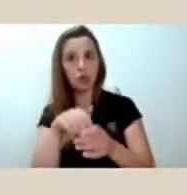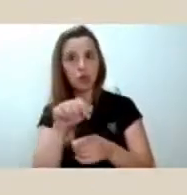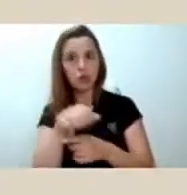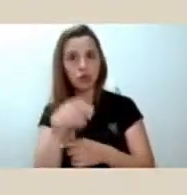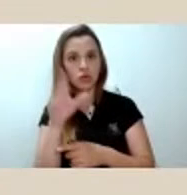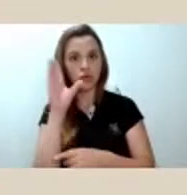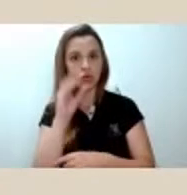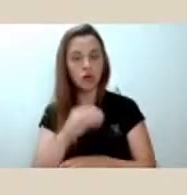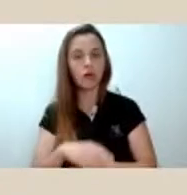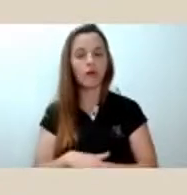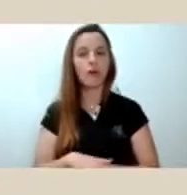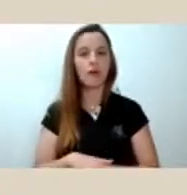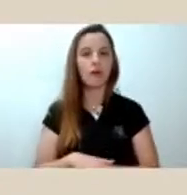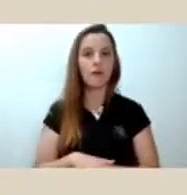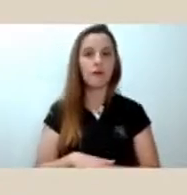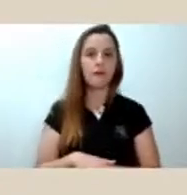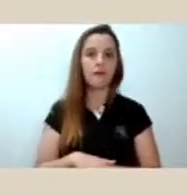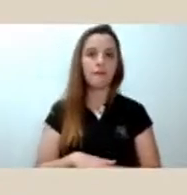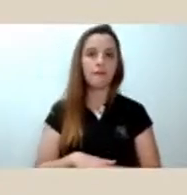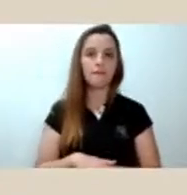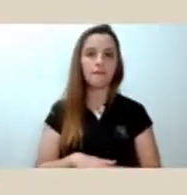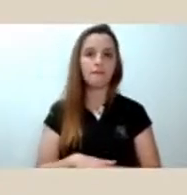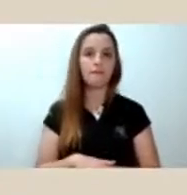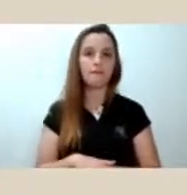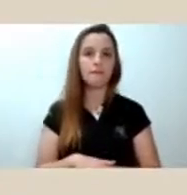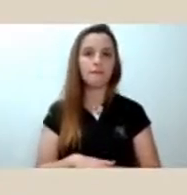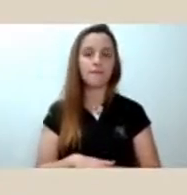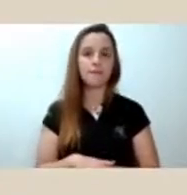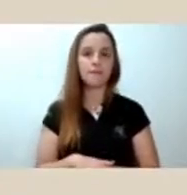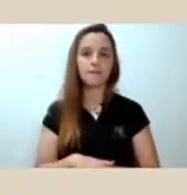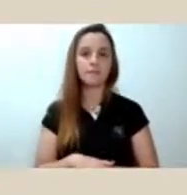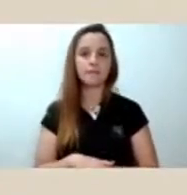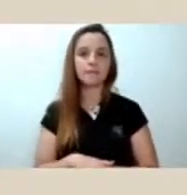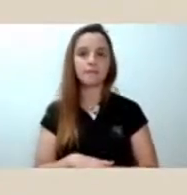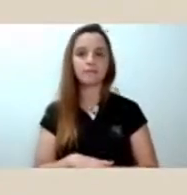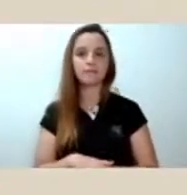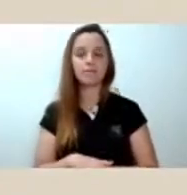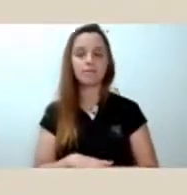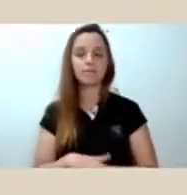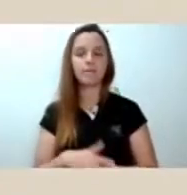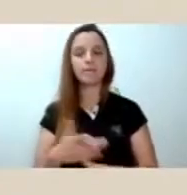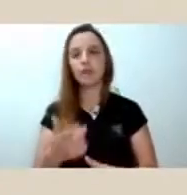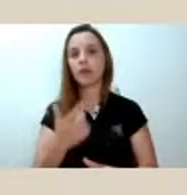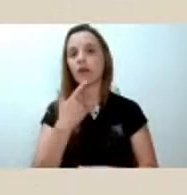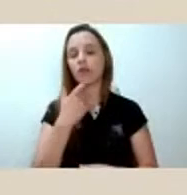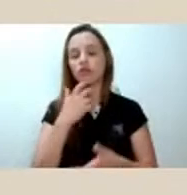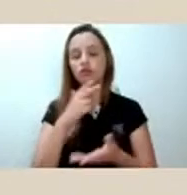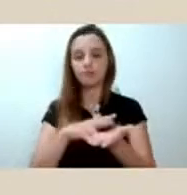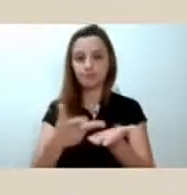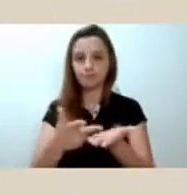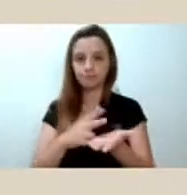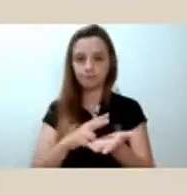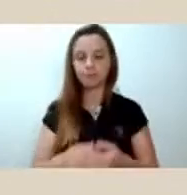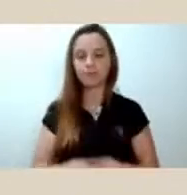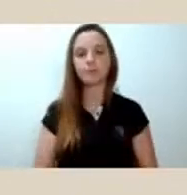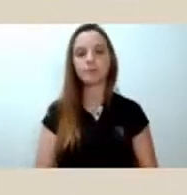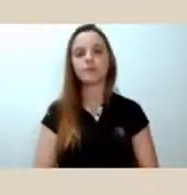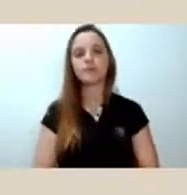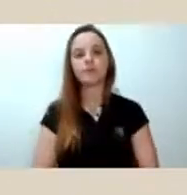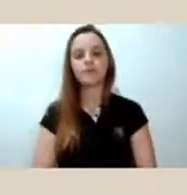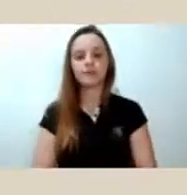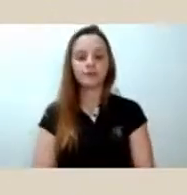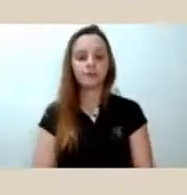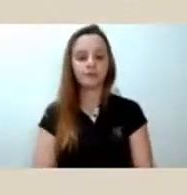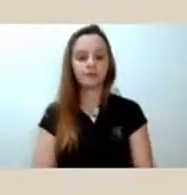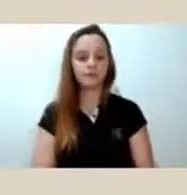falou assim, não sei. So Yolanda is saying that Black kids, for example, when they go into school, it's the first time